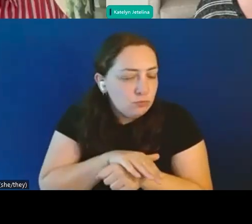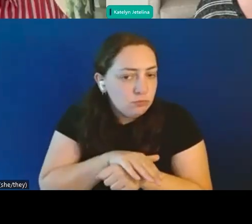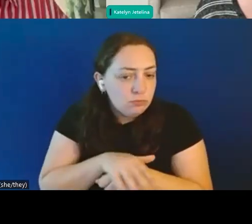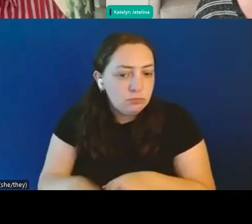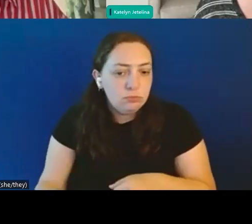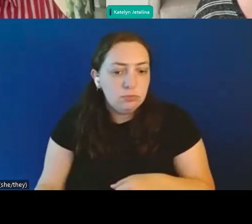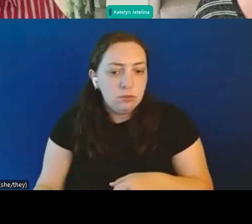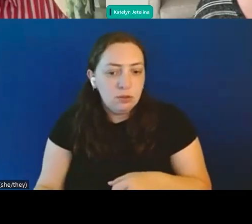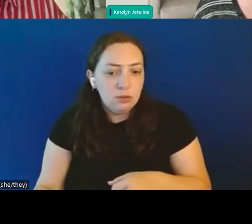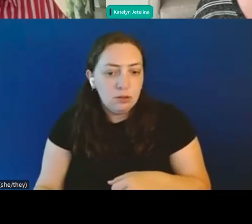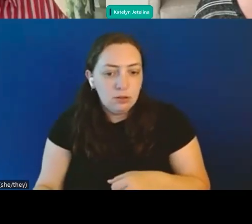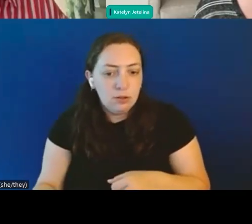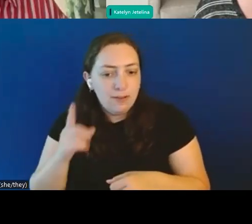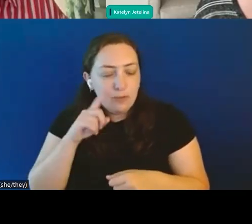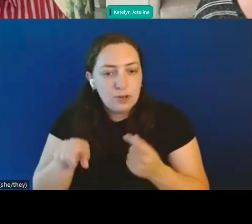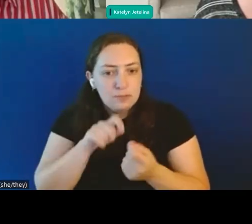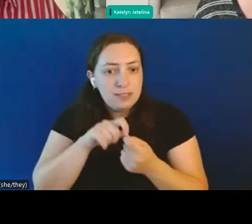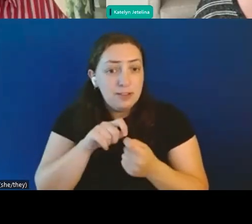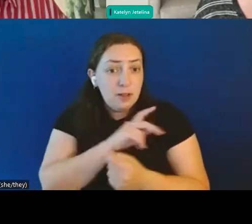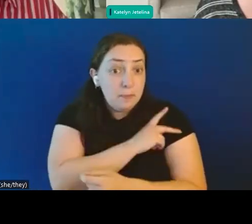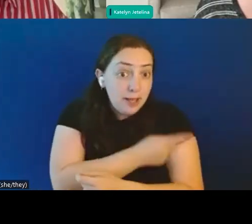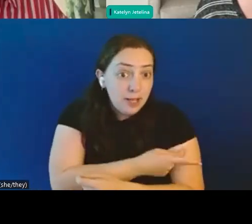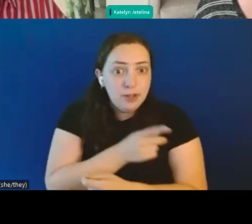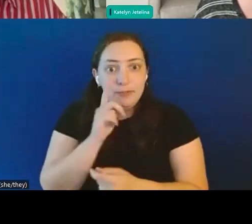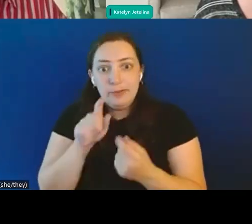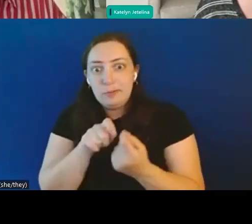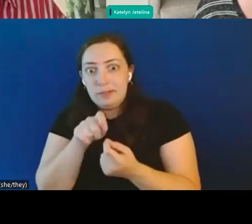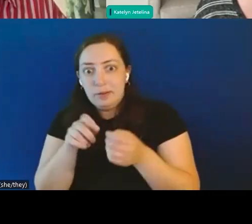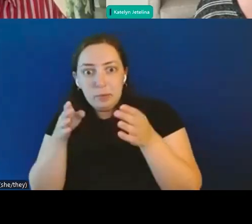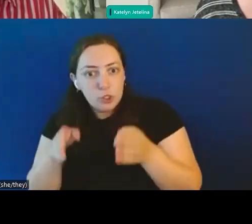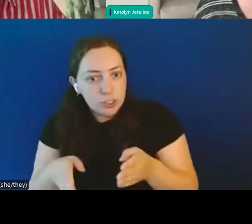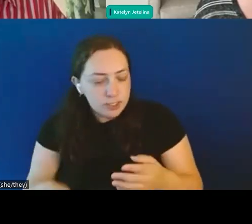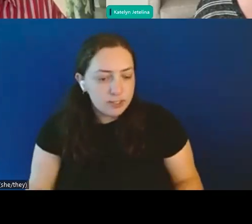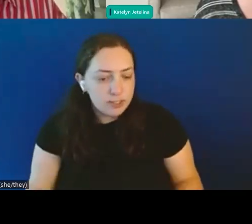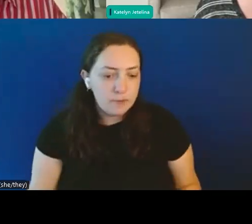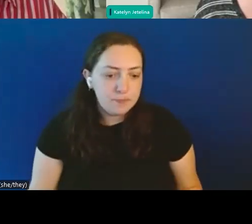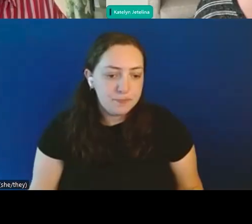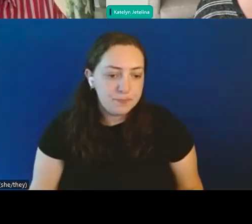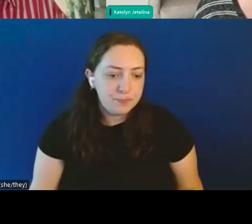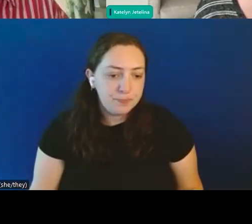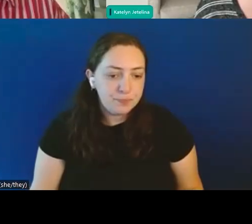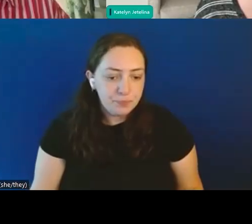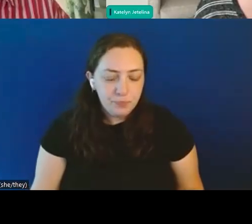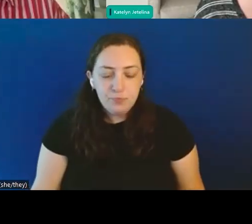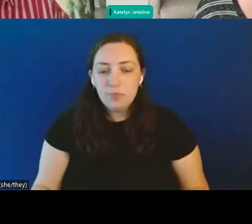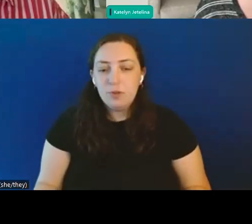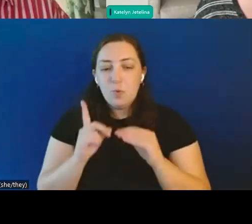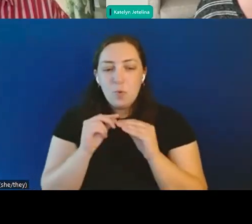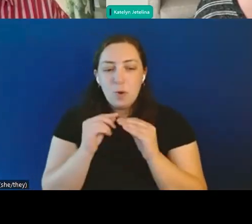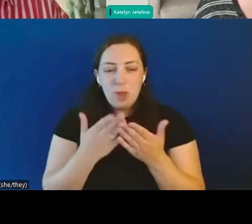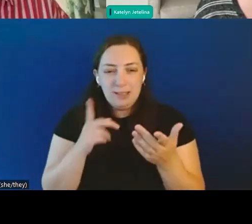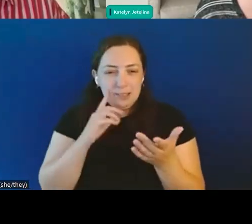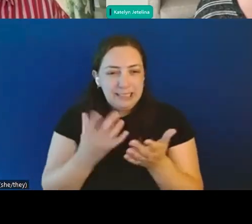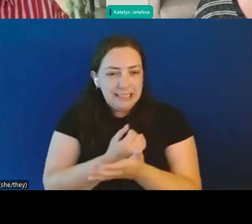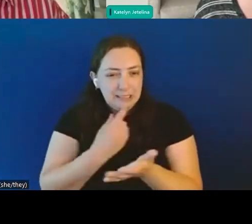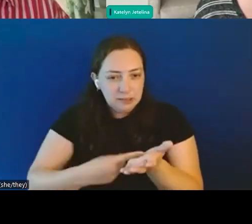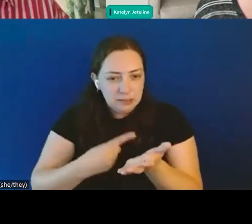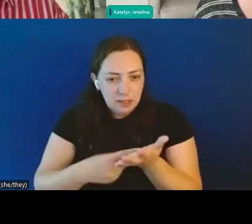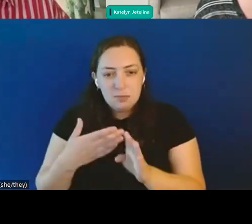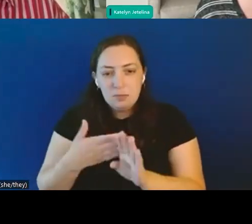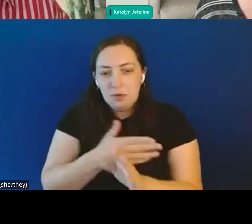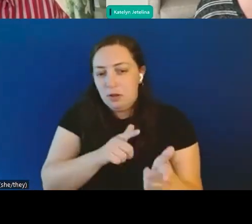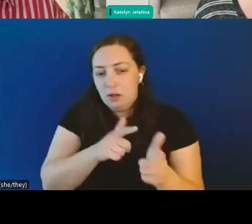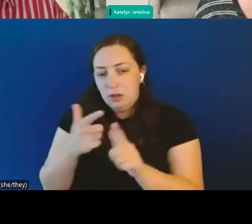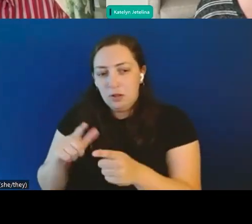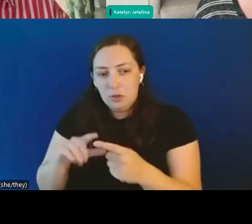given patient or a given member. There's one other point that I do want to speak to before turning it over to you, Chelsea,